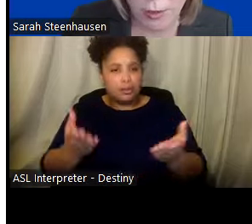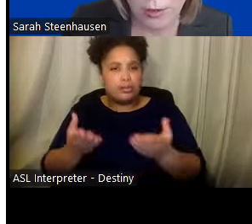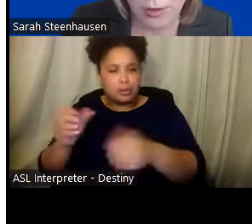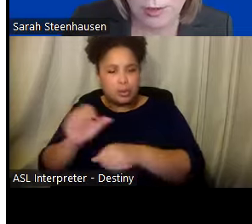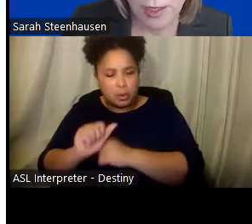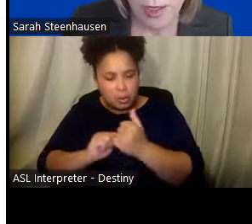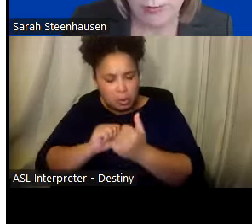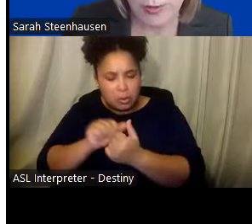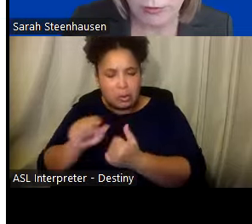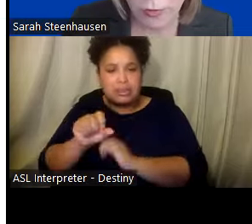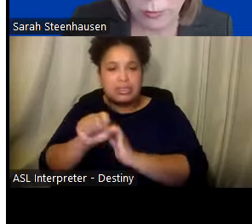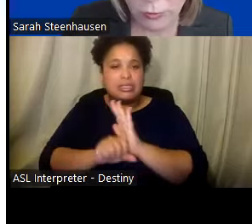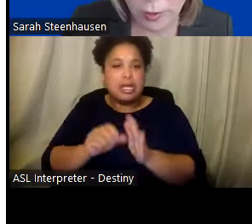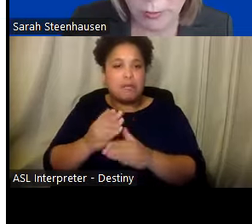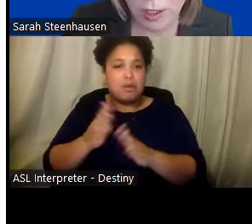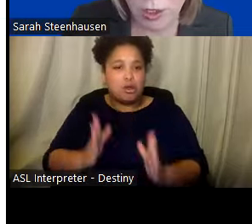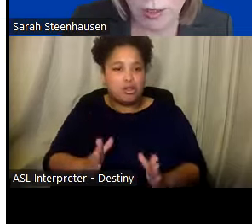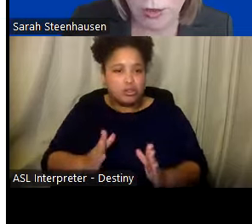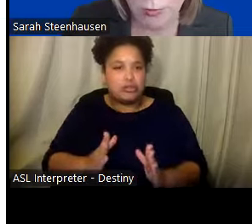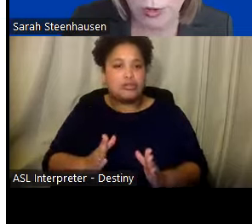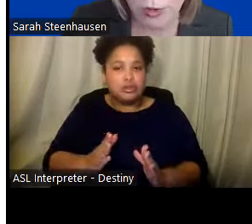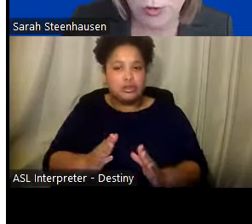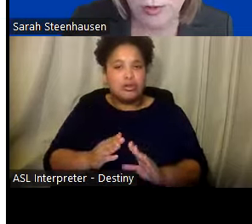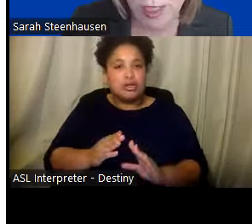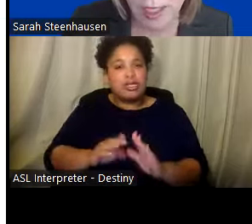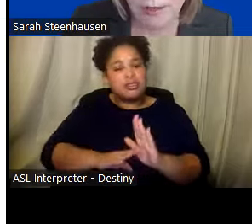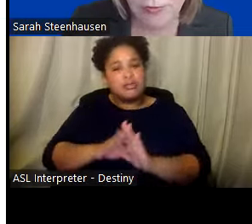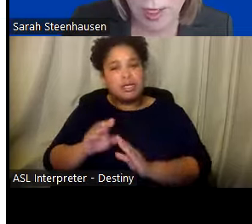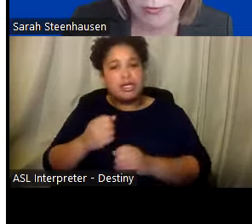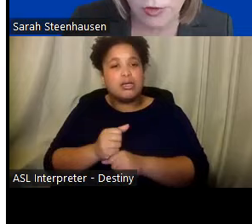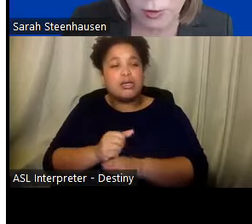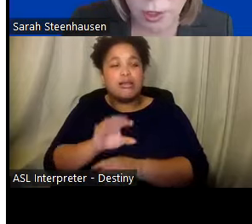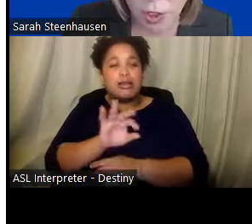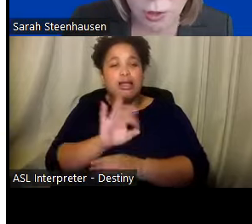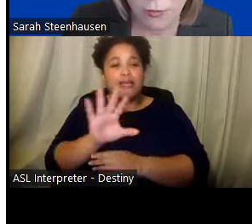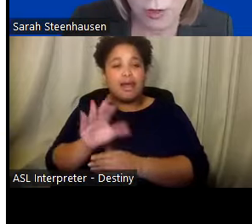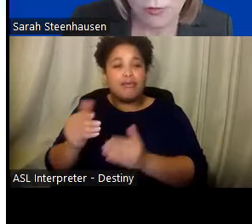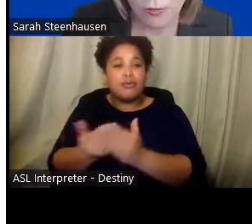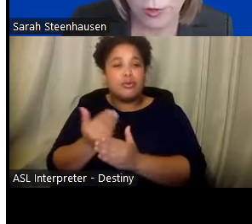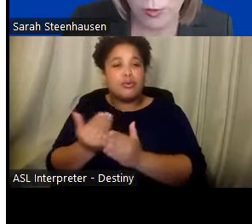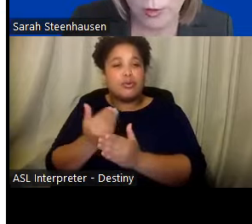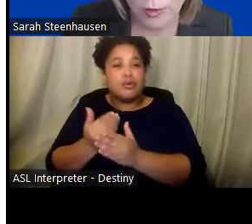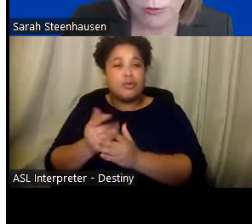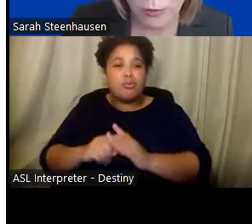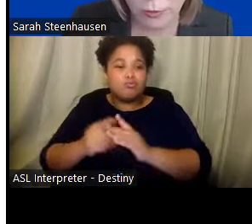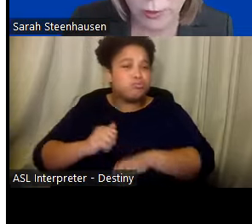state partners, built from those recommendations to produce 95 new initiatives for the